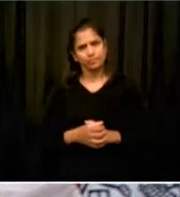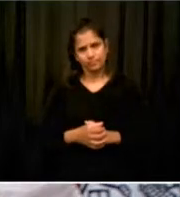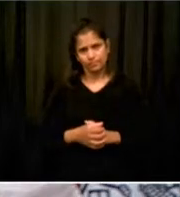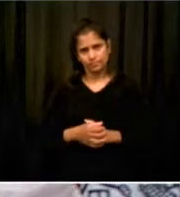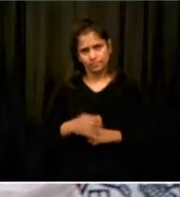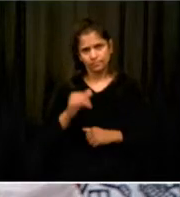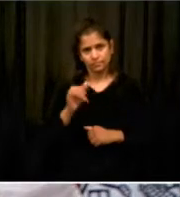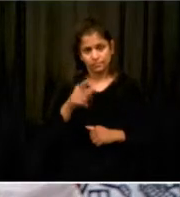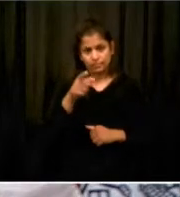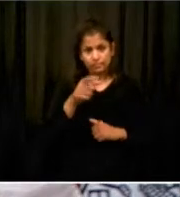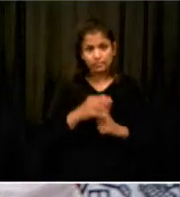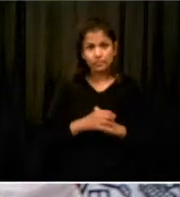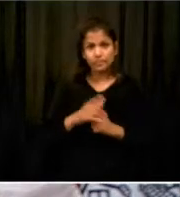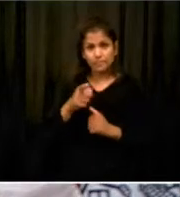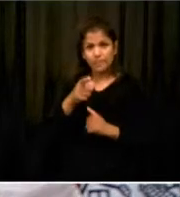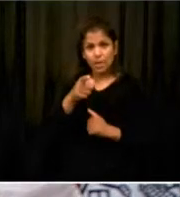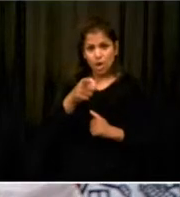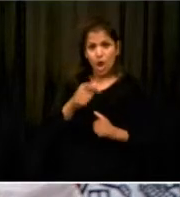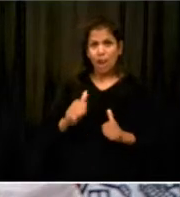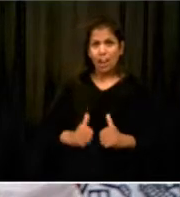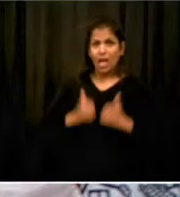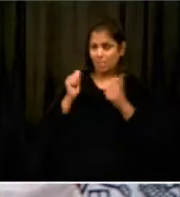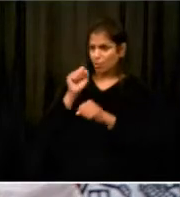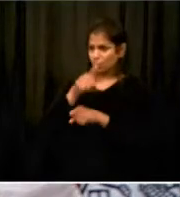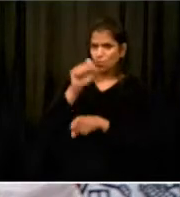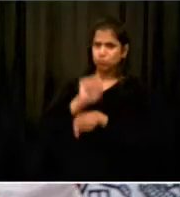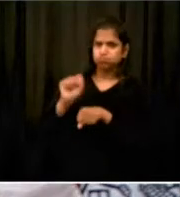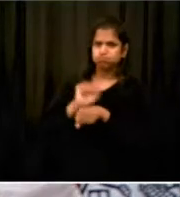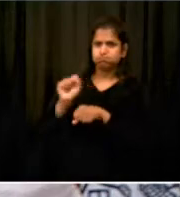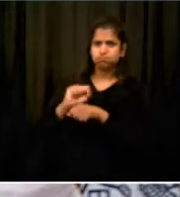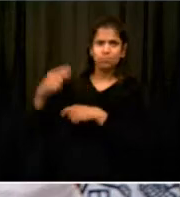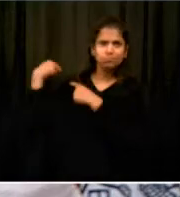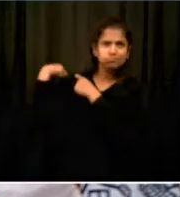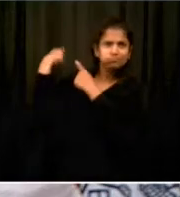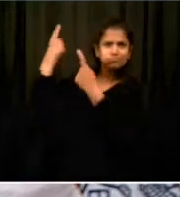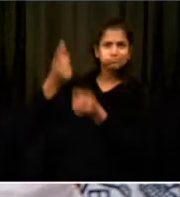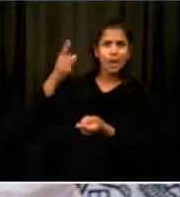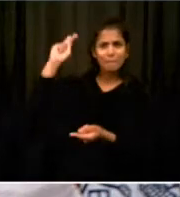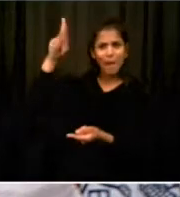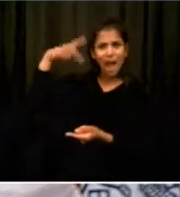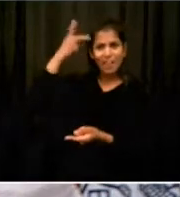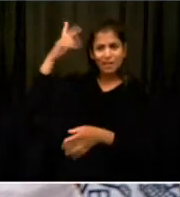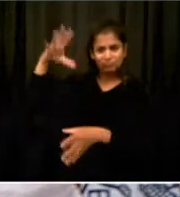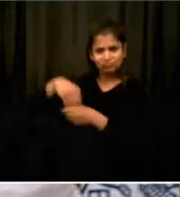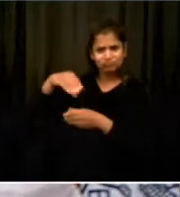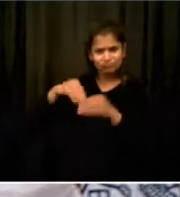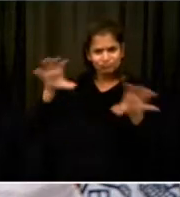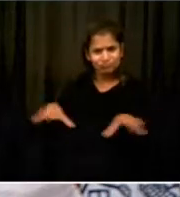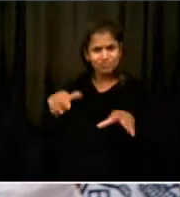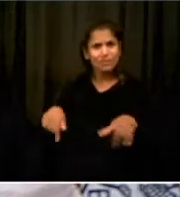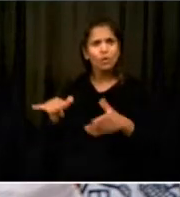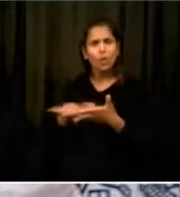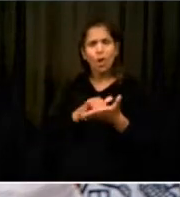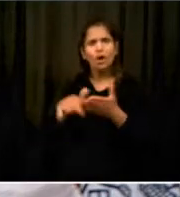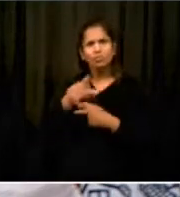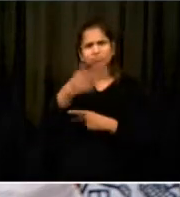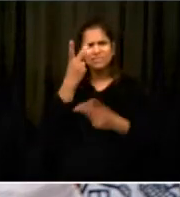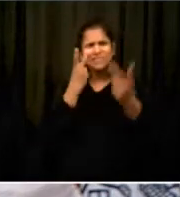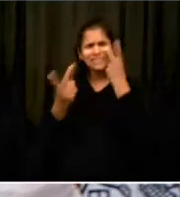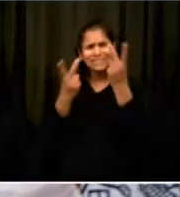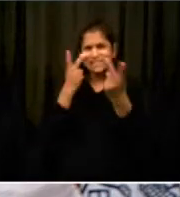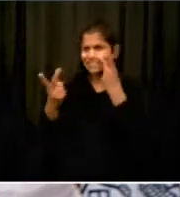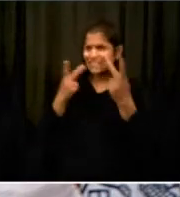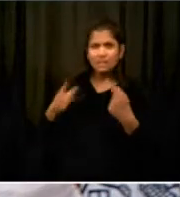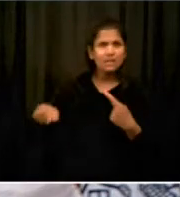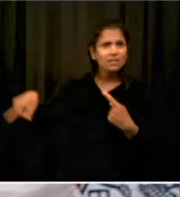That's actually exactly what journalists do. And whether it's the New York Post, the New York Times, WNYC, the Wall Street